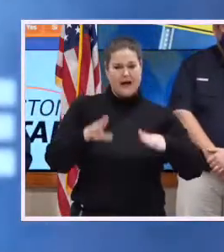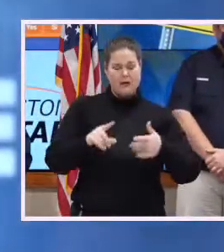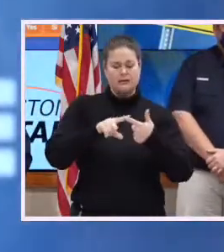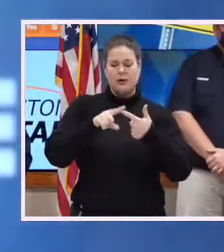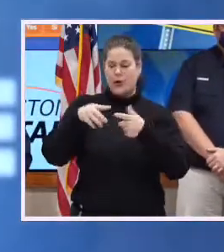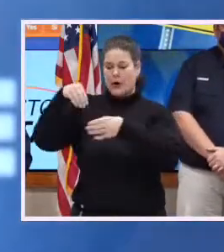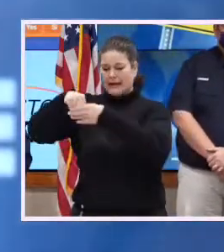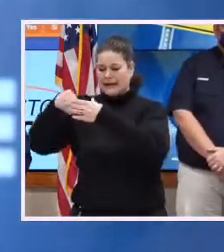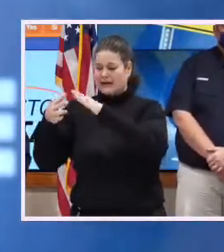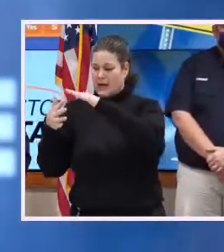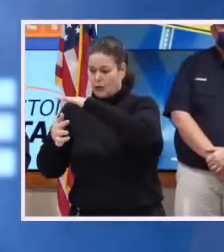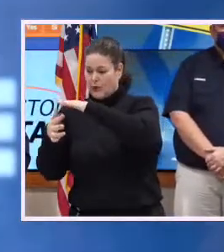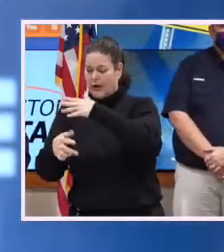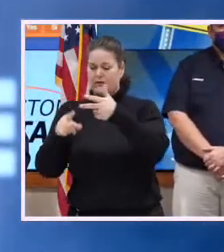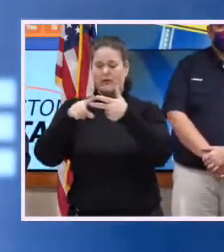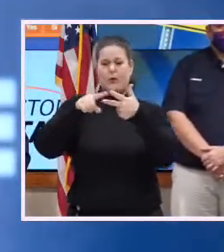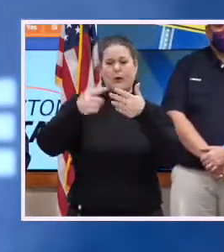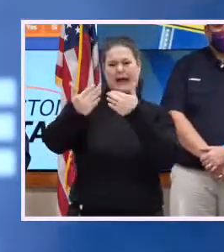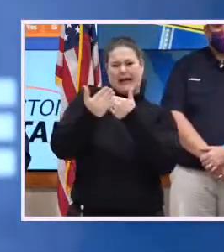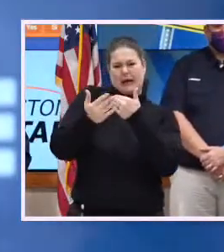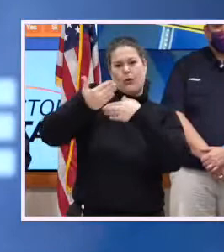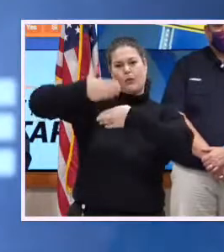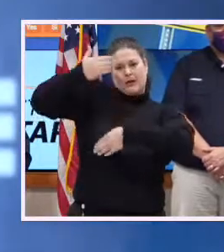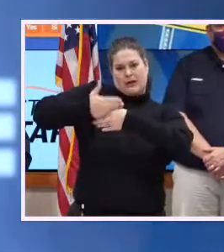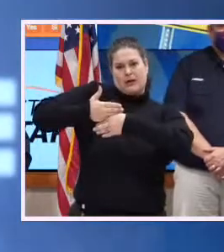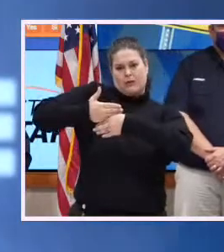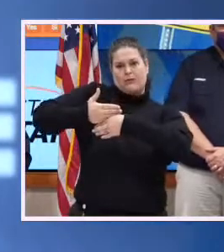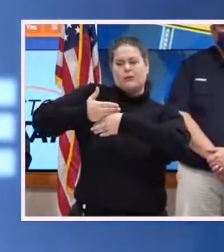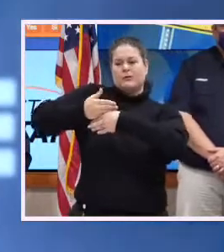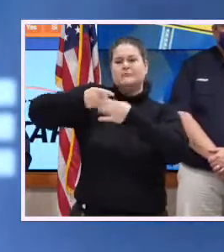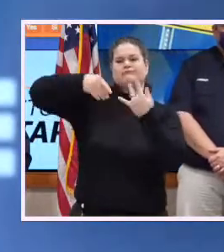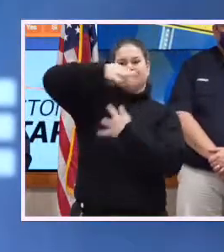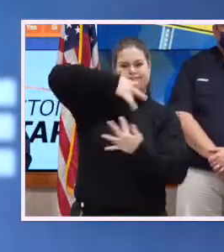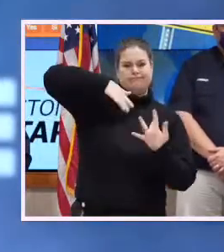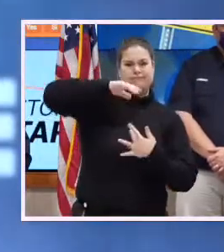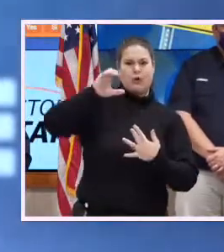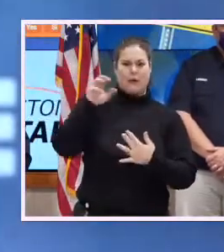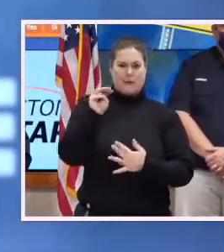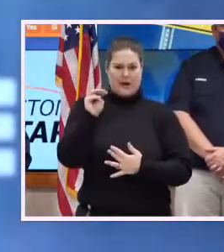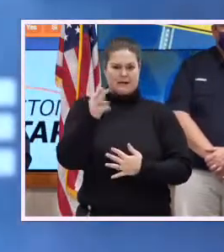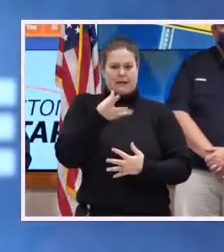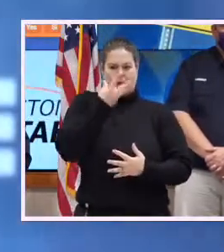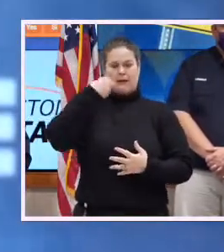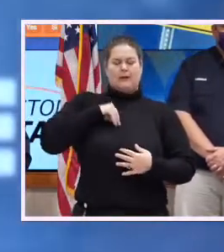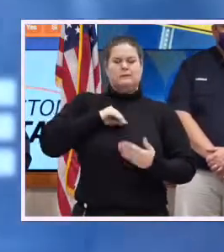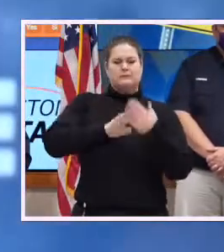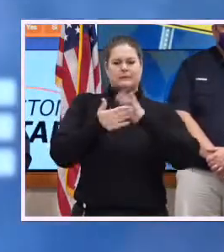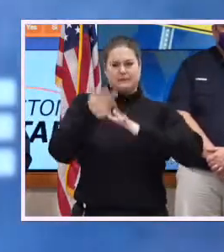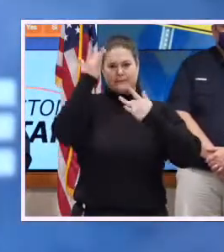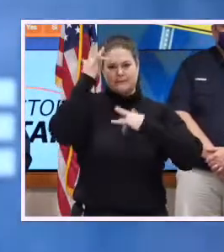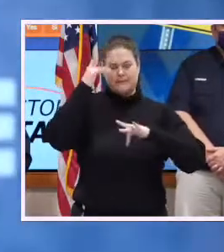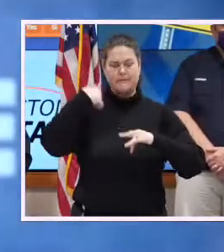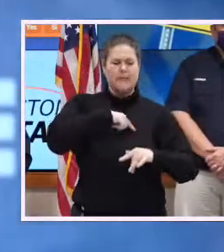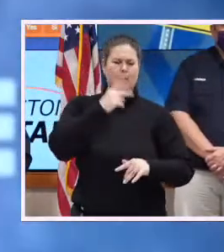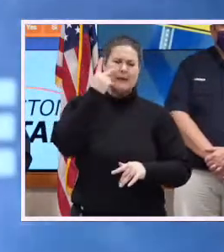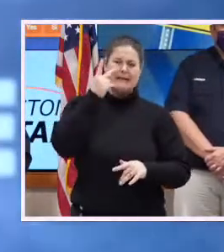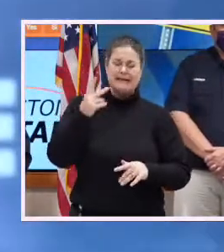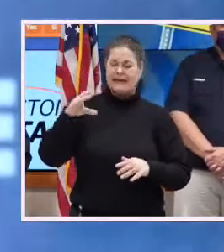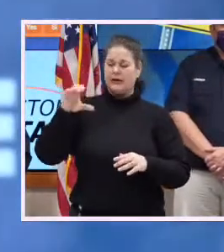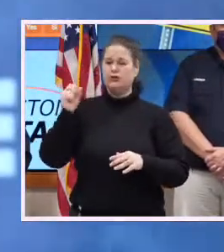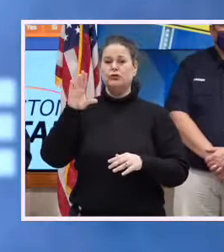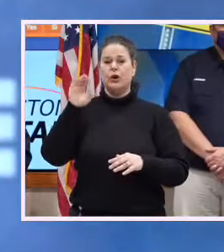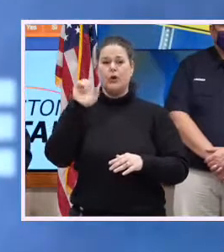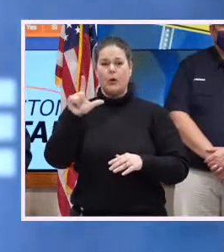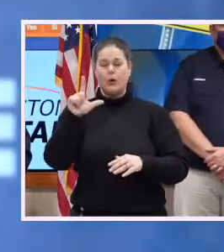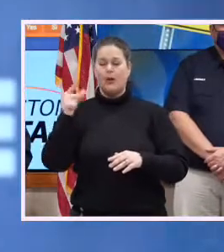adjacent window. We're seeing charcoal grills, campfire stoves, other gasoline and charcoal burning devices that